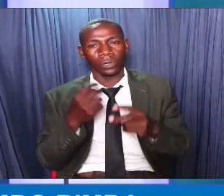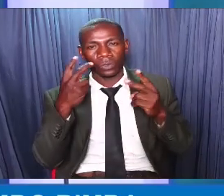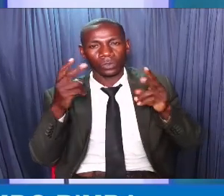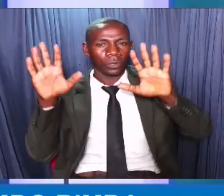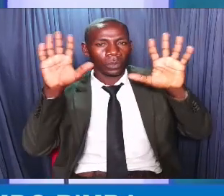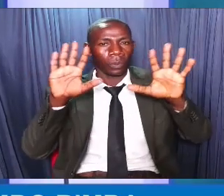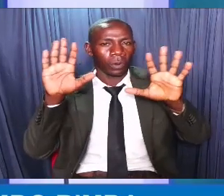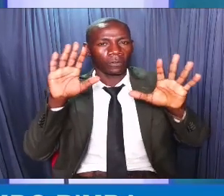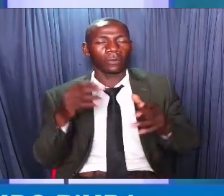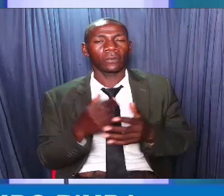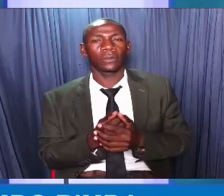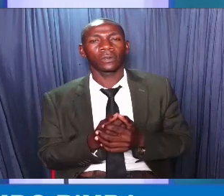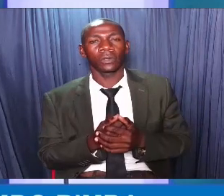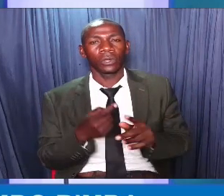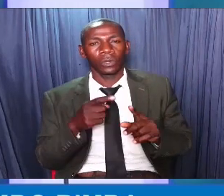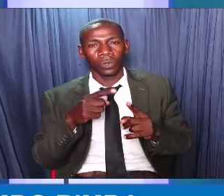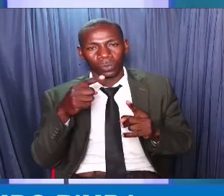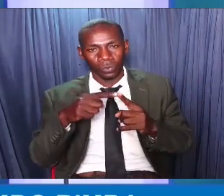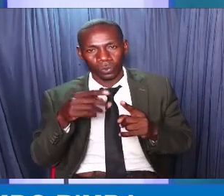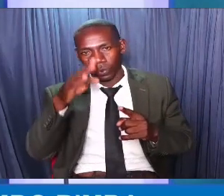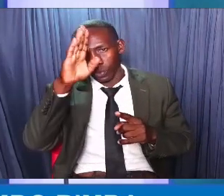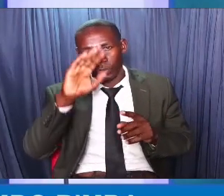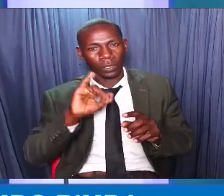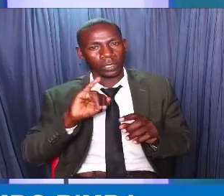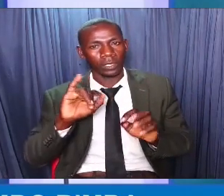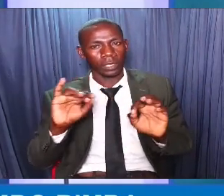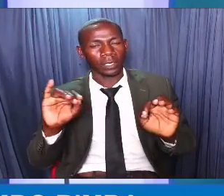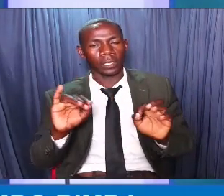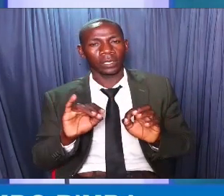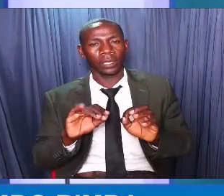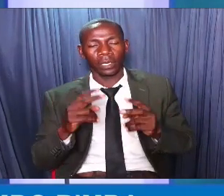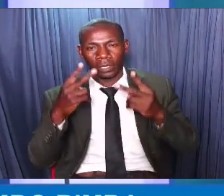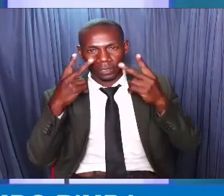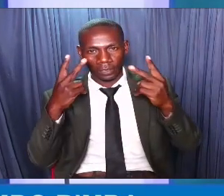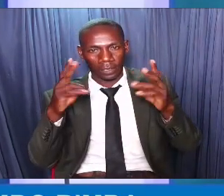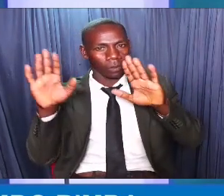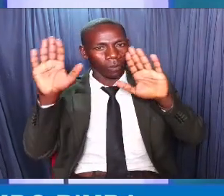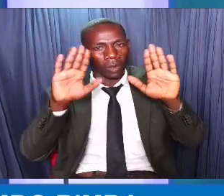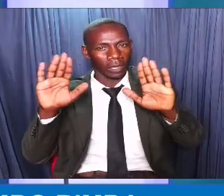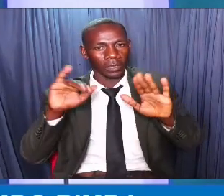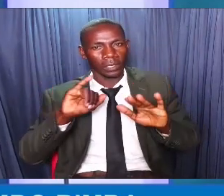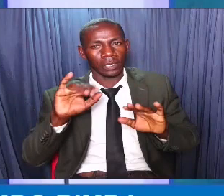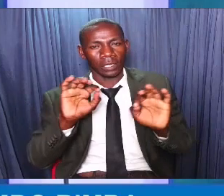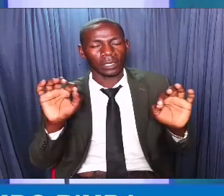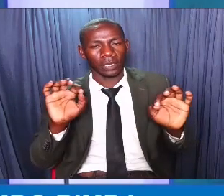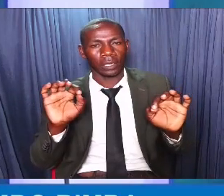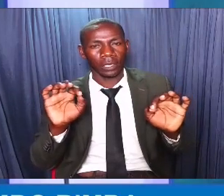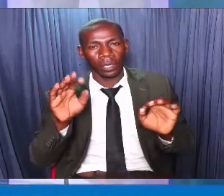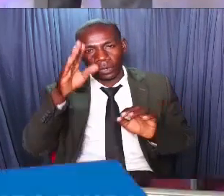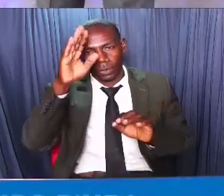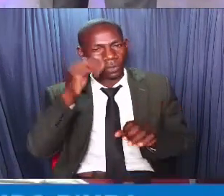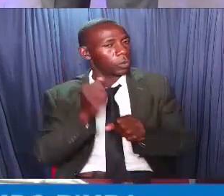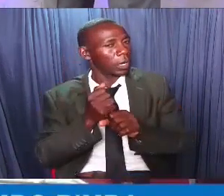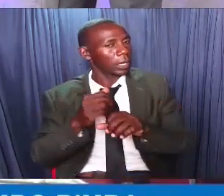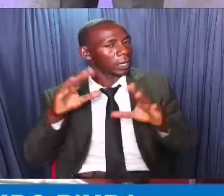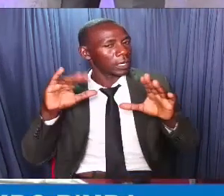maajabu. Having seen wonders. Kwa Mungu huyu si kitu. In our God is kule nothing. Kuonesha na kubwa si kitu. Seeing signs is nothing. Kule Mungu fanya kazi